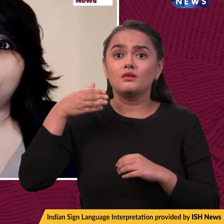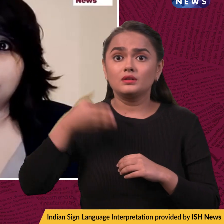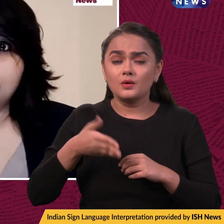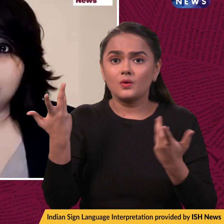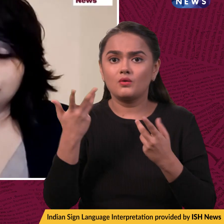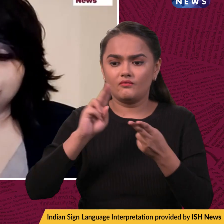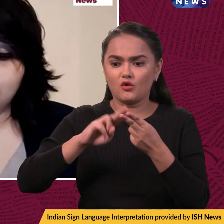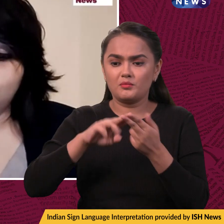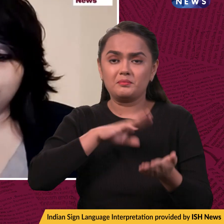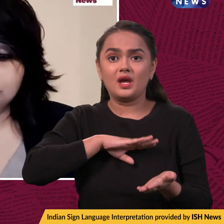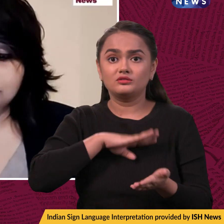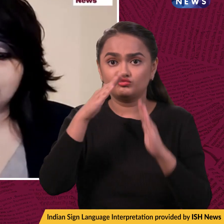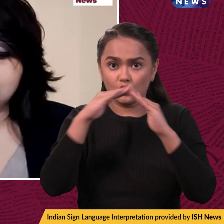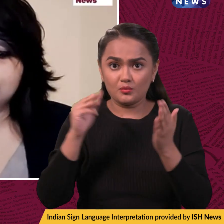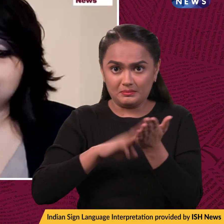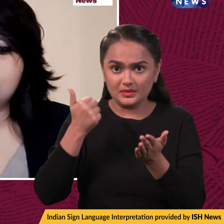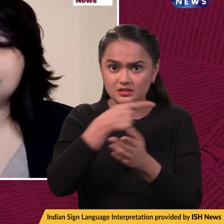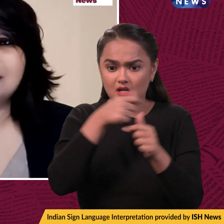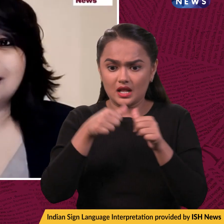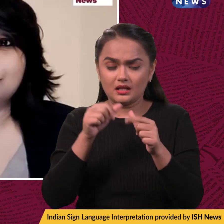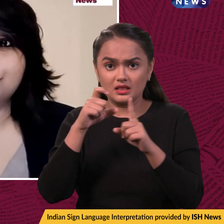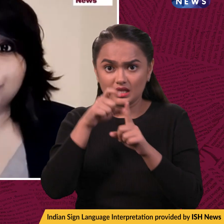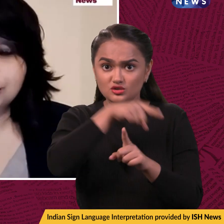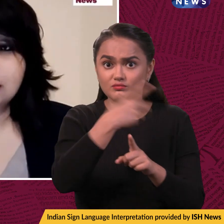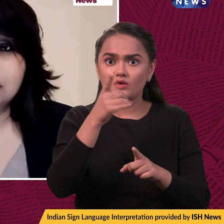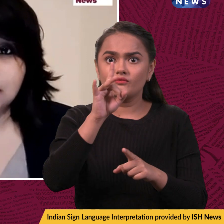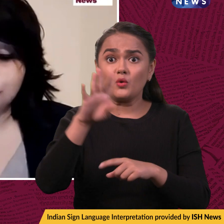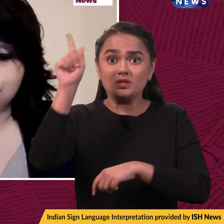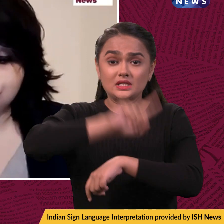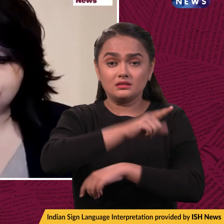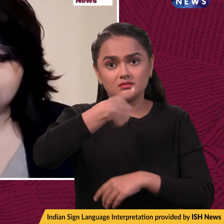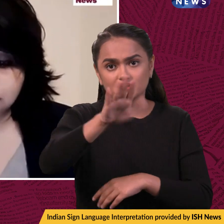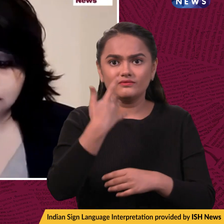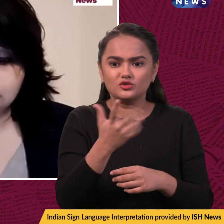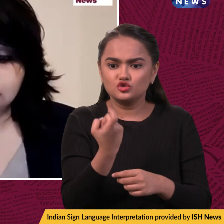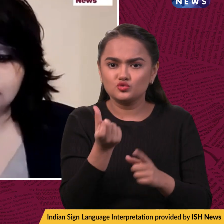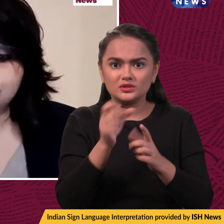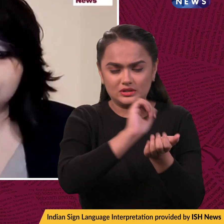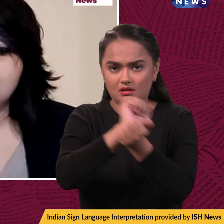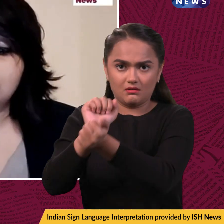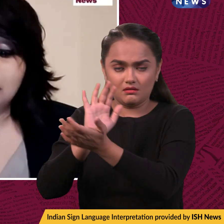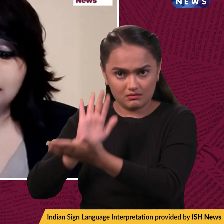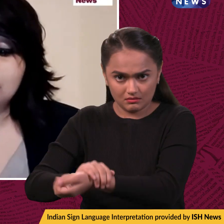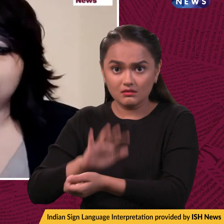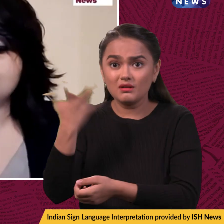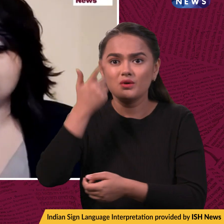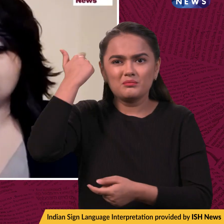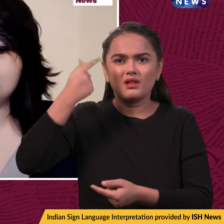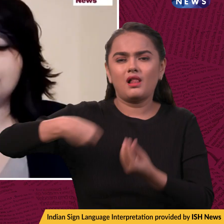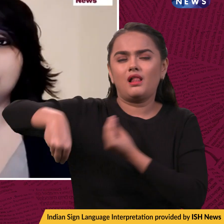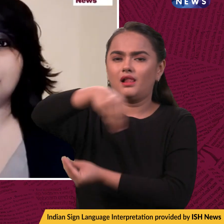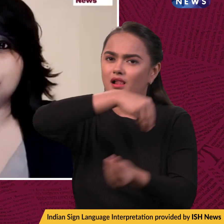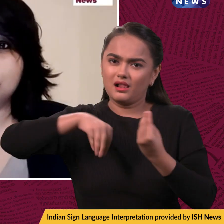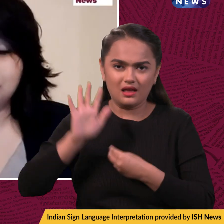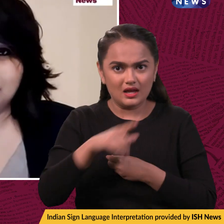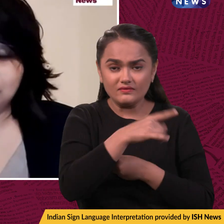Meanwhile, former Maharashtra Home Minister Anil Deshmukh has been sent to 14-day judicial custody in the alleged money laundering case